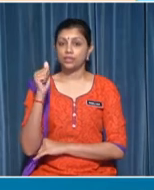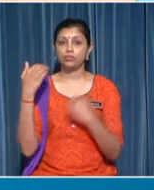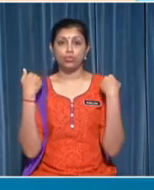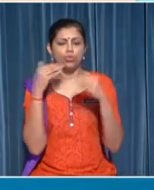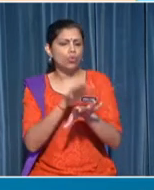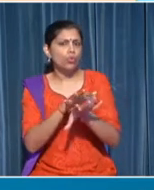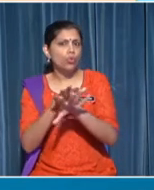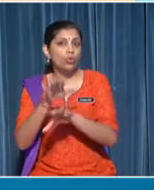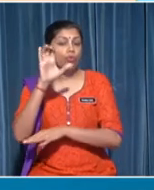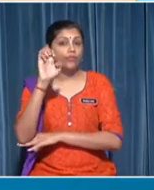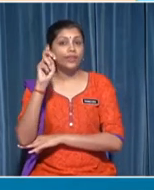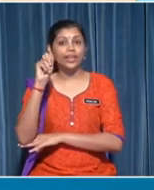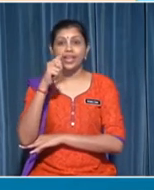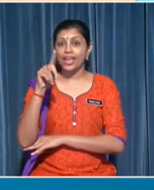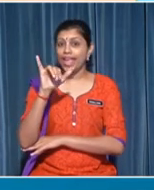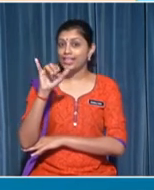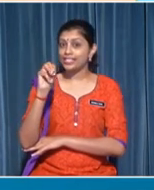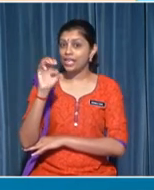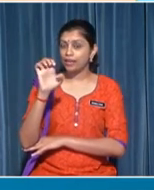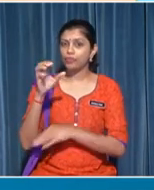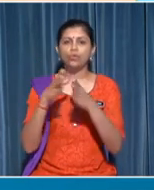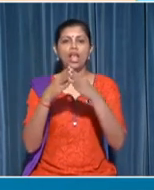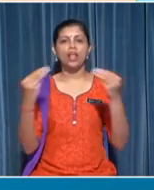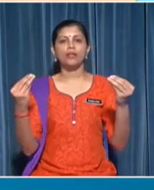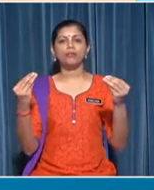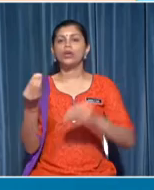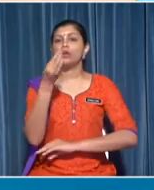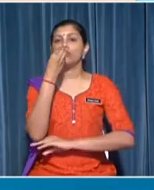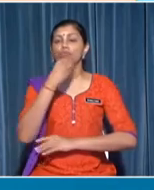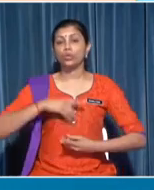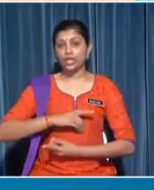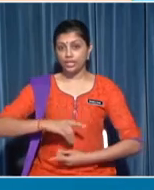to complete food digestion in the small intestine.